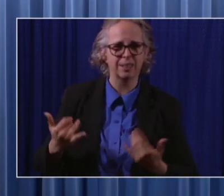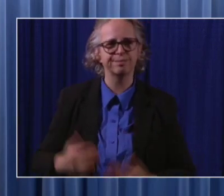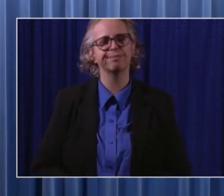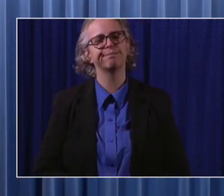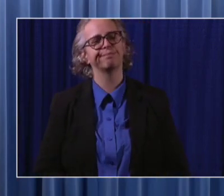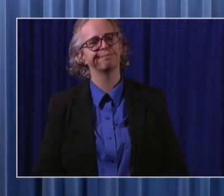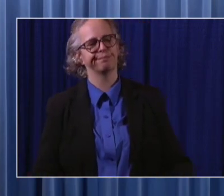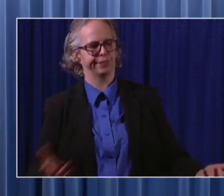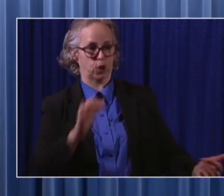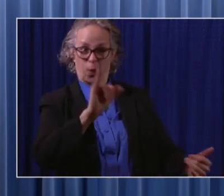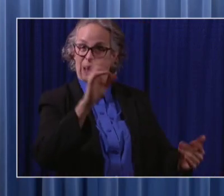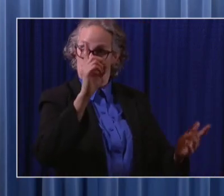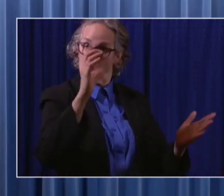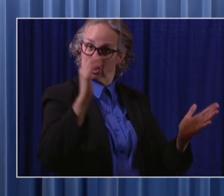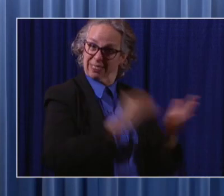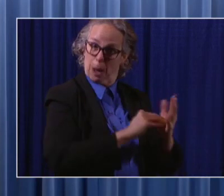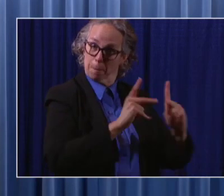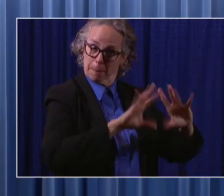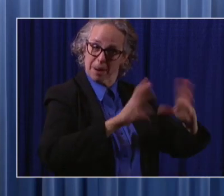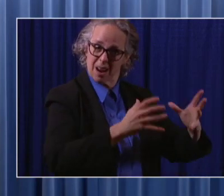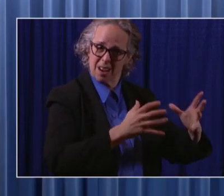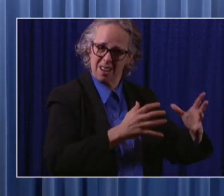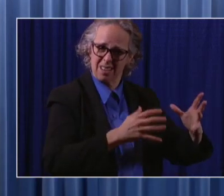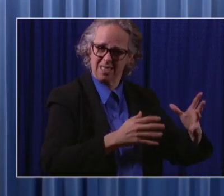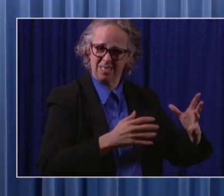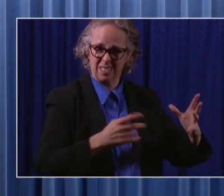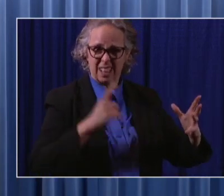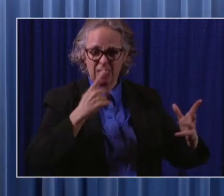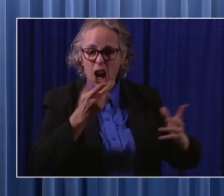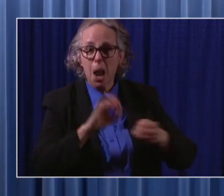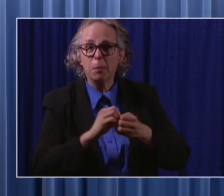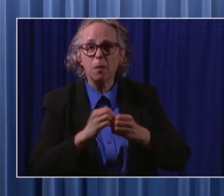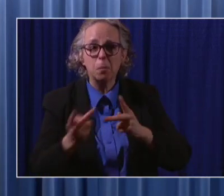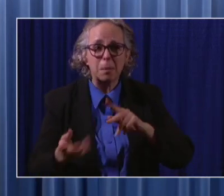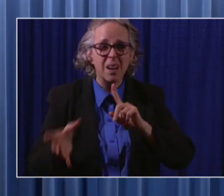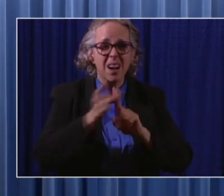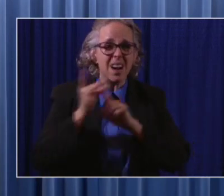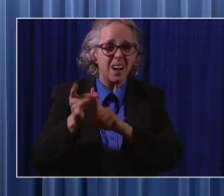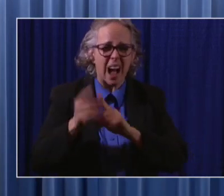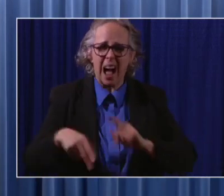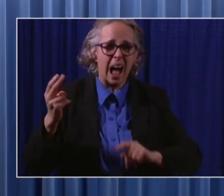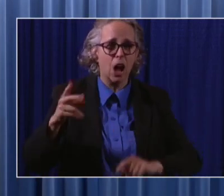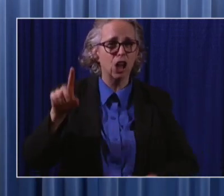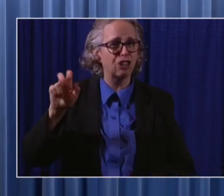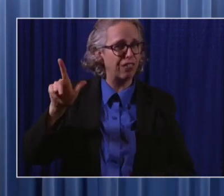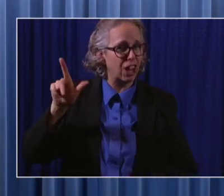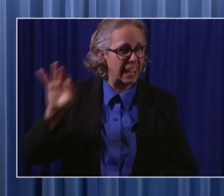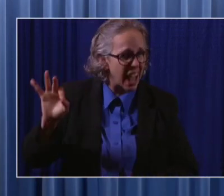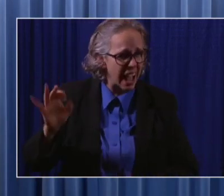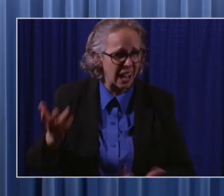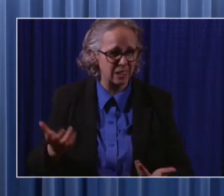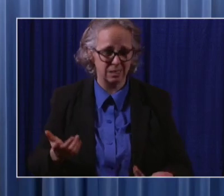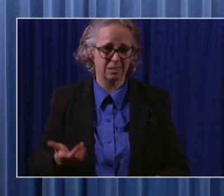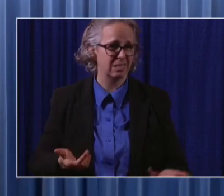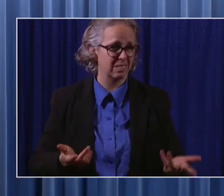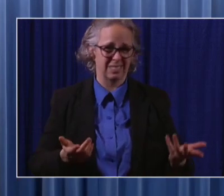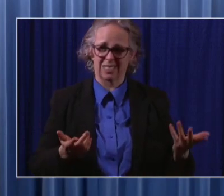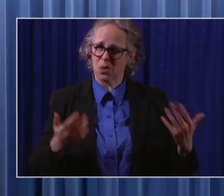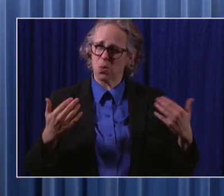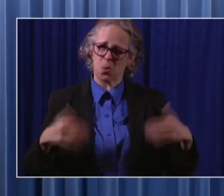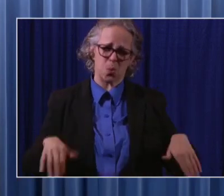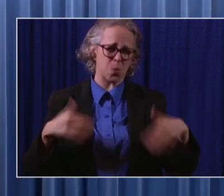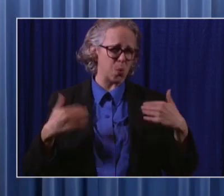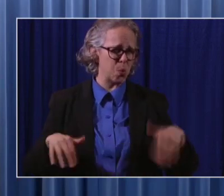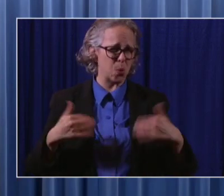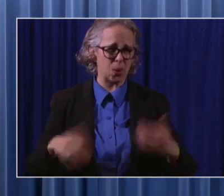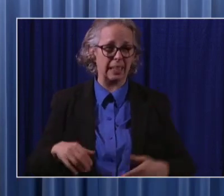just to give you an idea, Cuyahoga County, as I said, is 139. Erie County is 126, which is